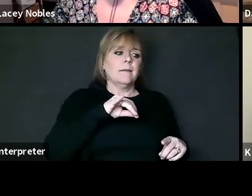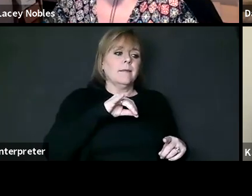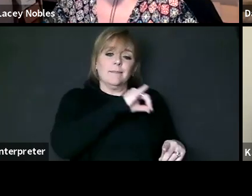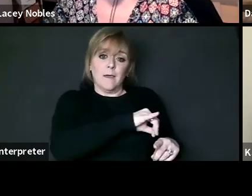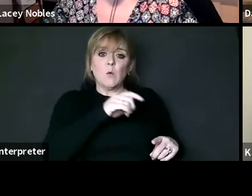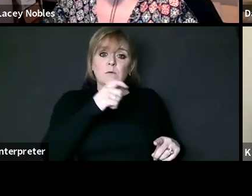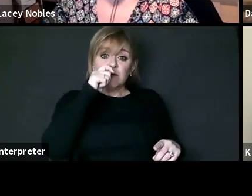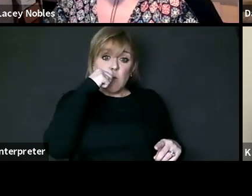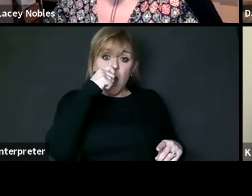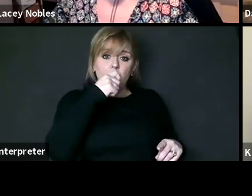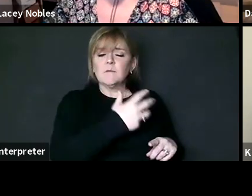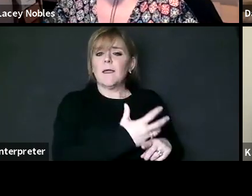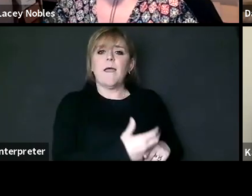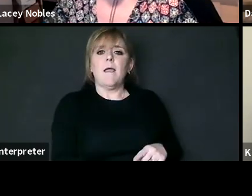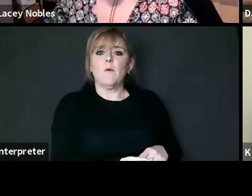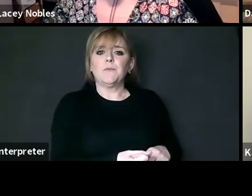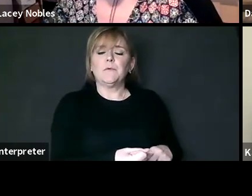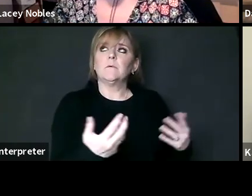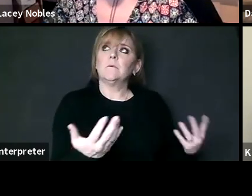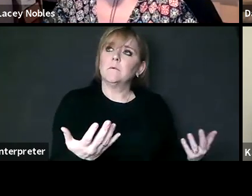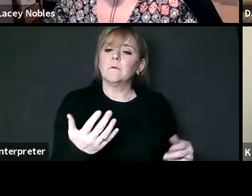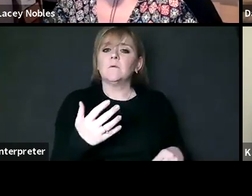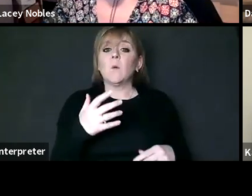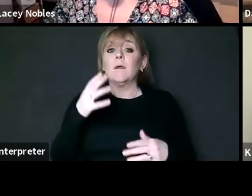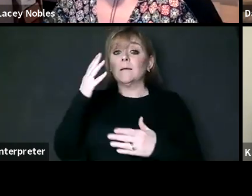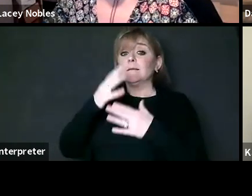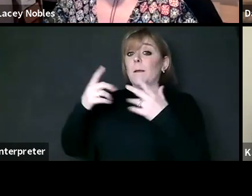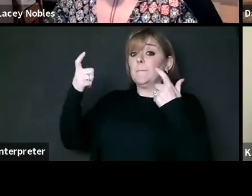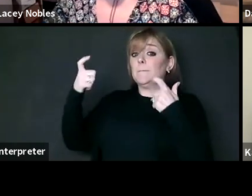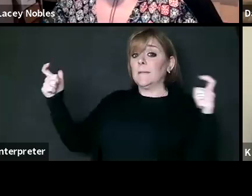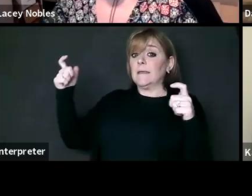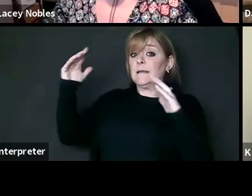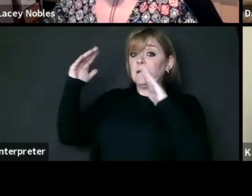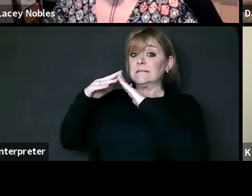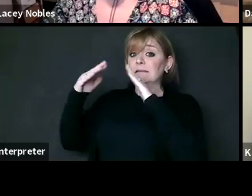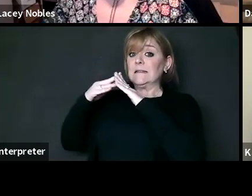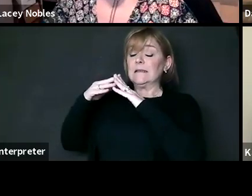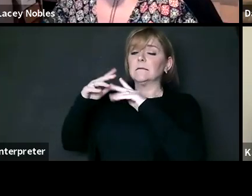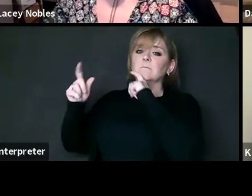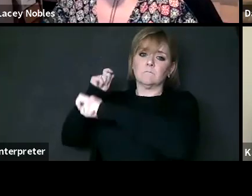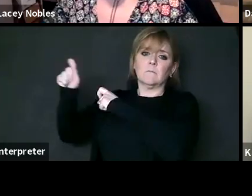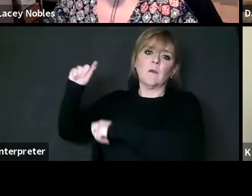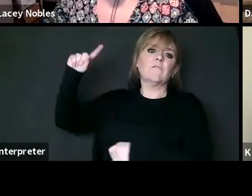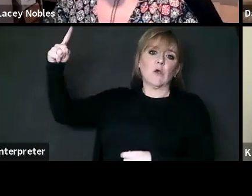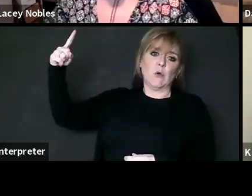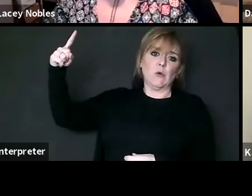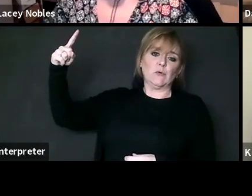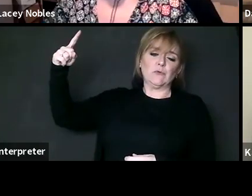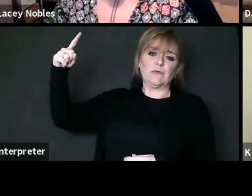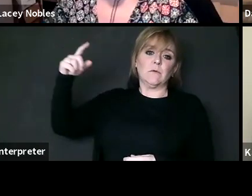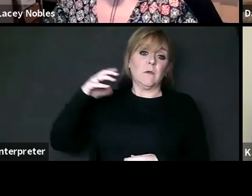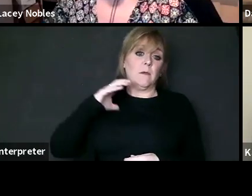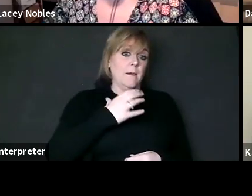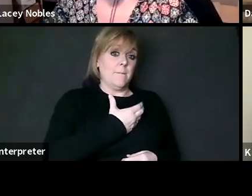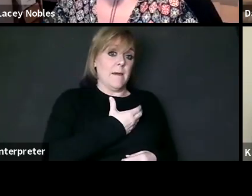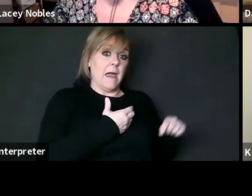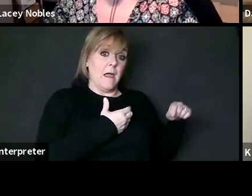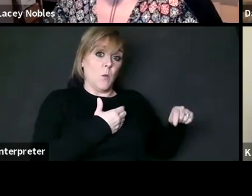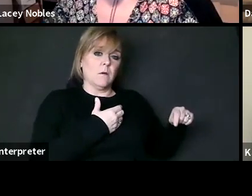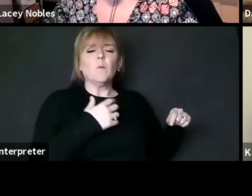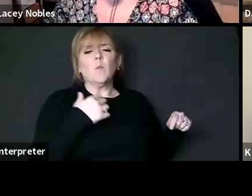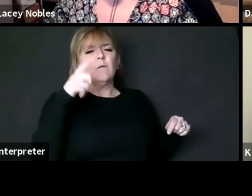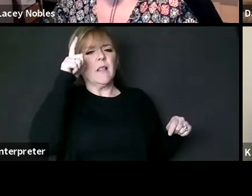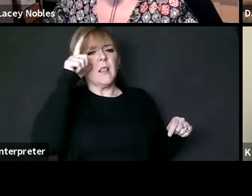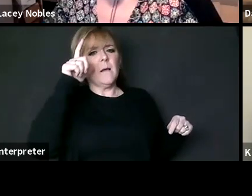in larger cities, got first dibs, because even though our catchment area is huge in West